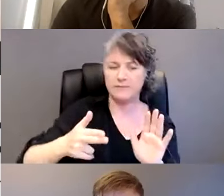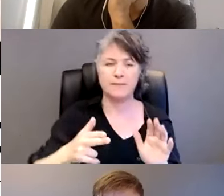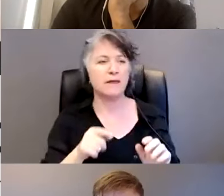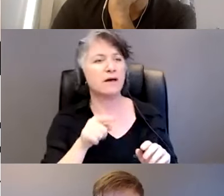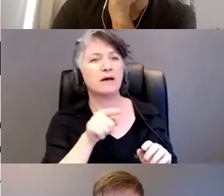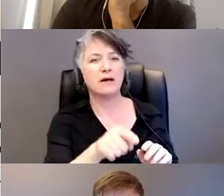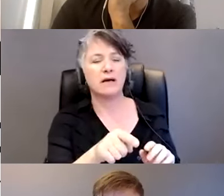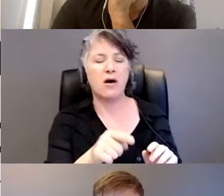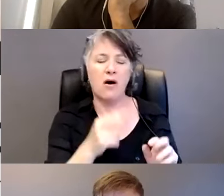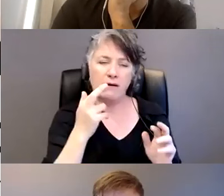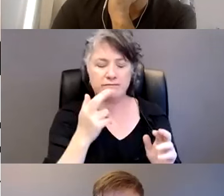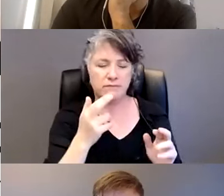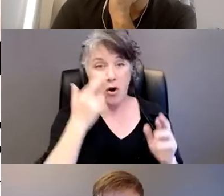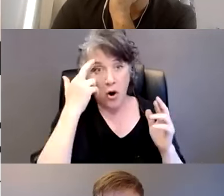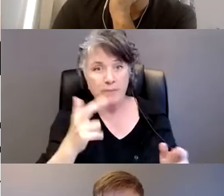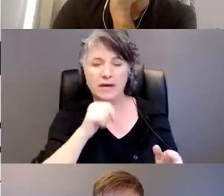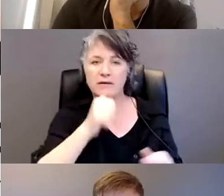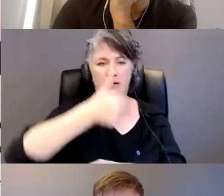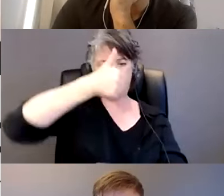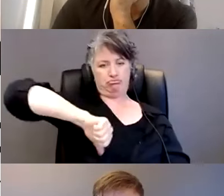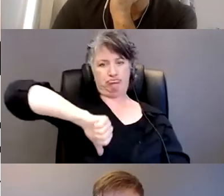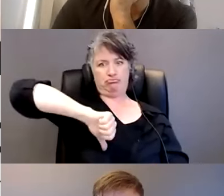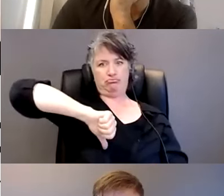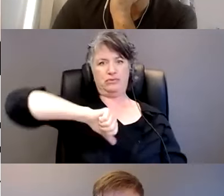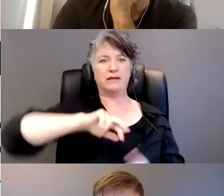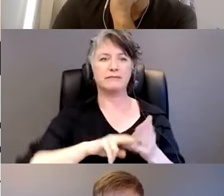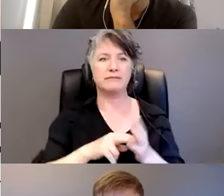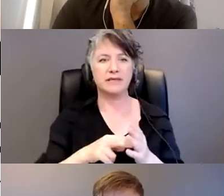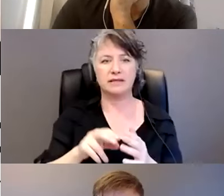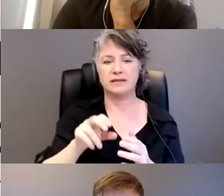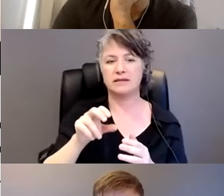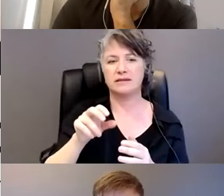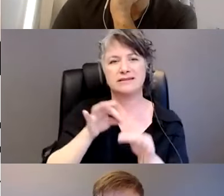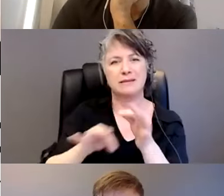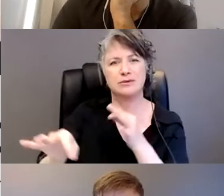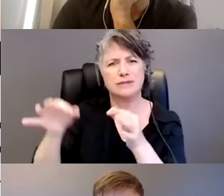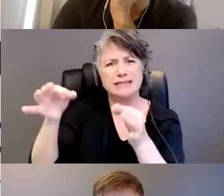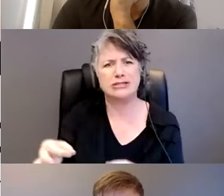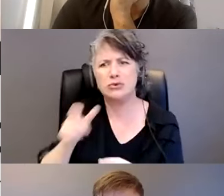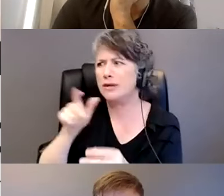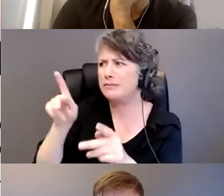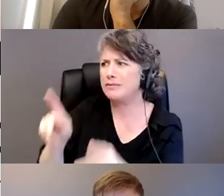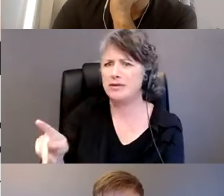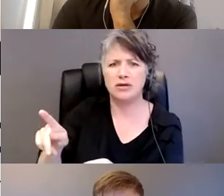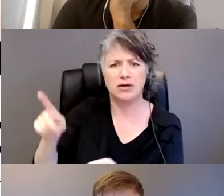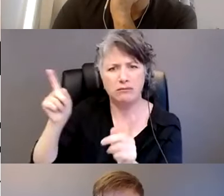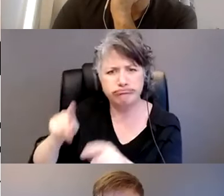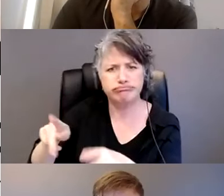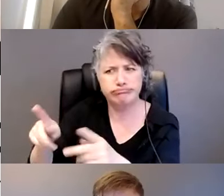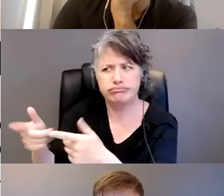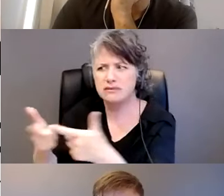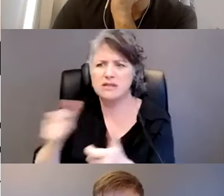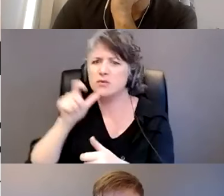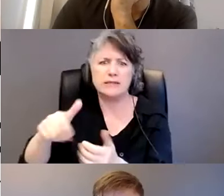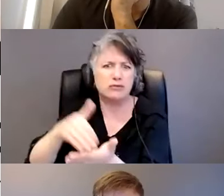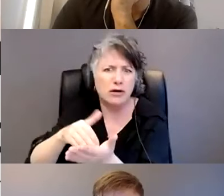to refuse. And so that means we don't need substitute decision maker consent. We don't need doctors. We don't need anybody except the client